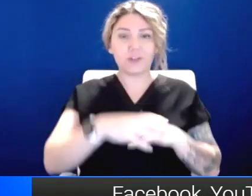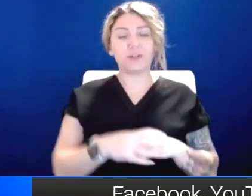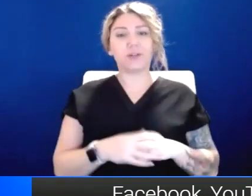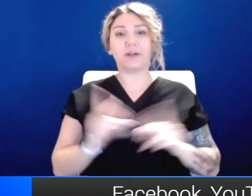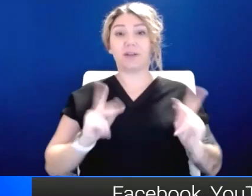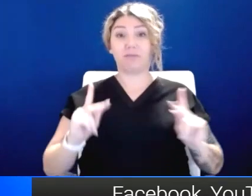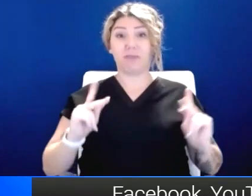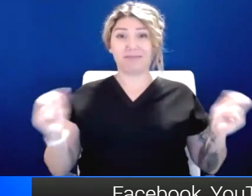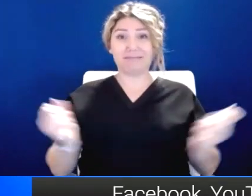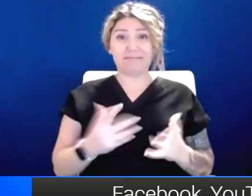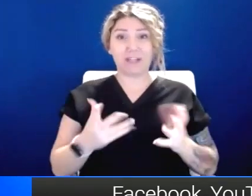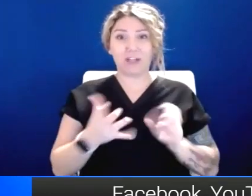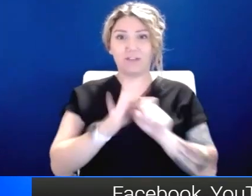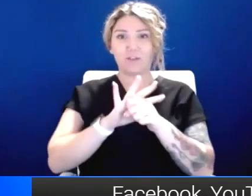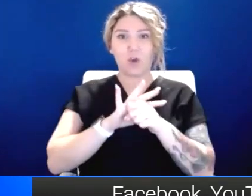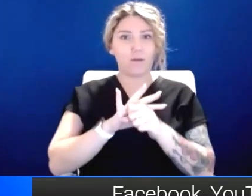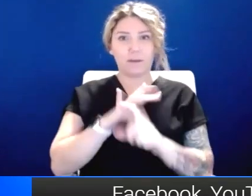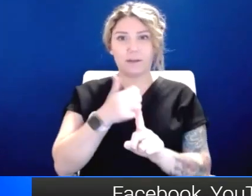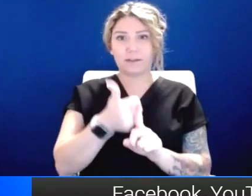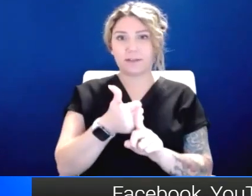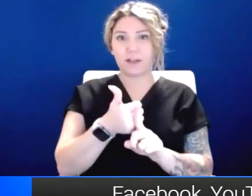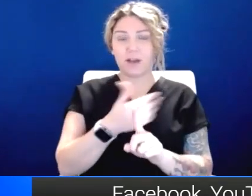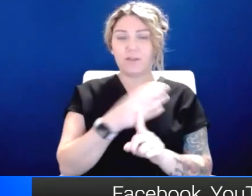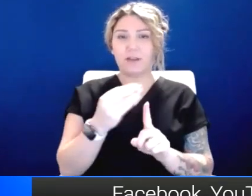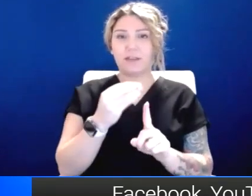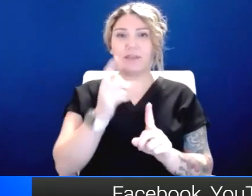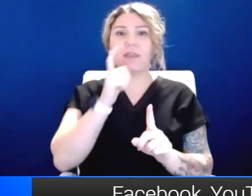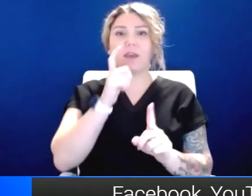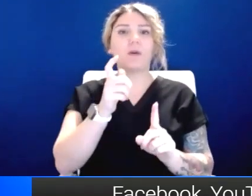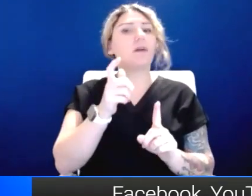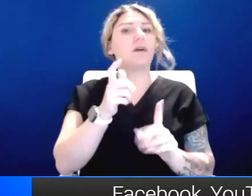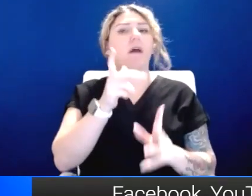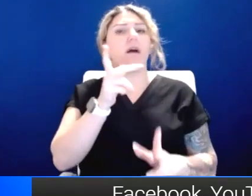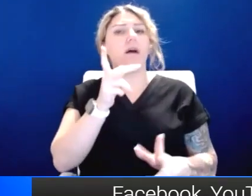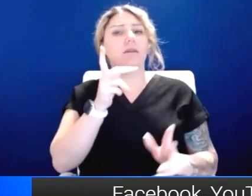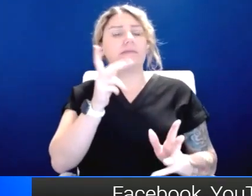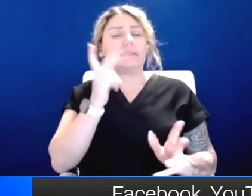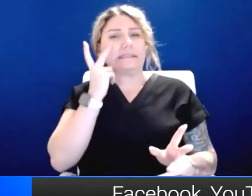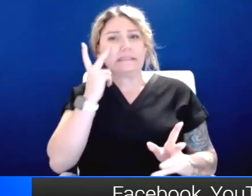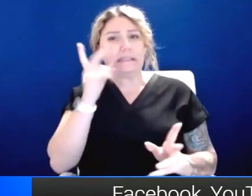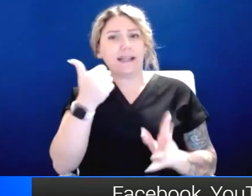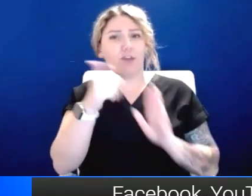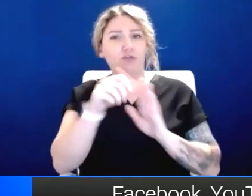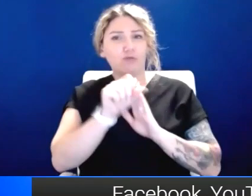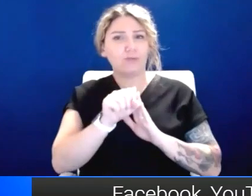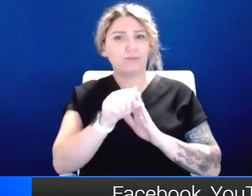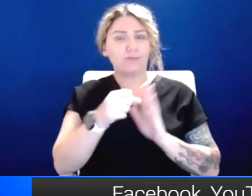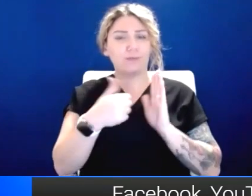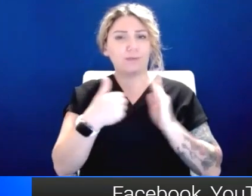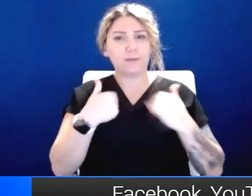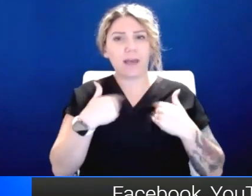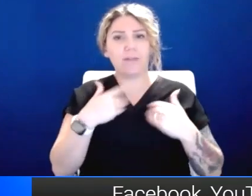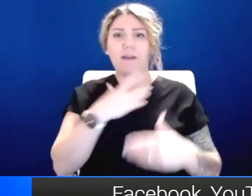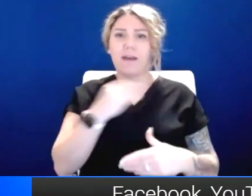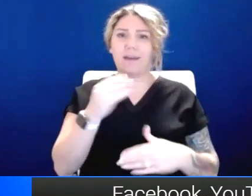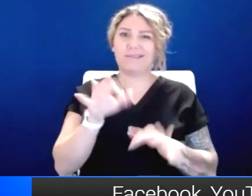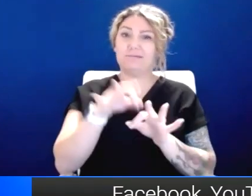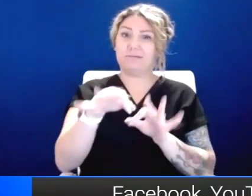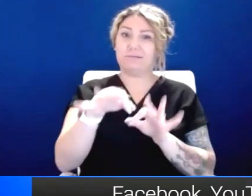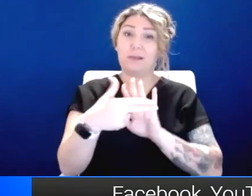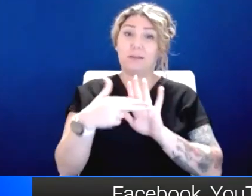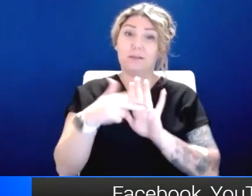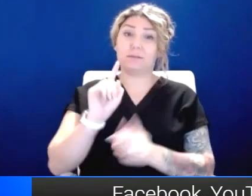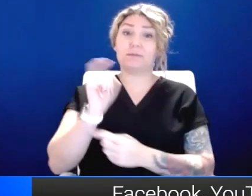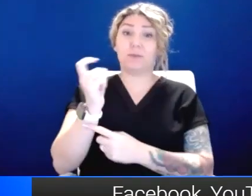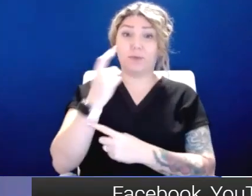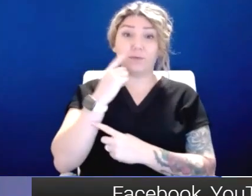of COVID, that they were overlooking some of their other symptoms that they had, and it definitely delayed the diagnosis of